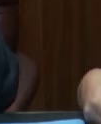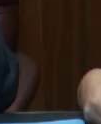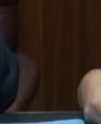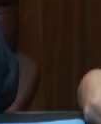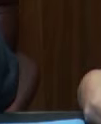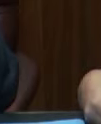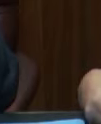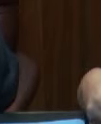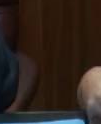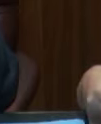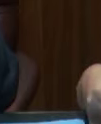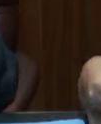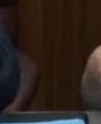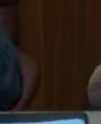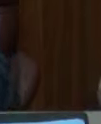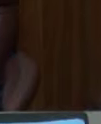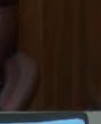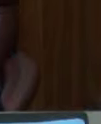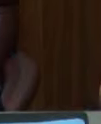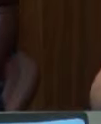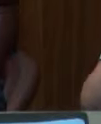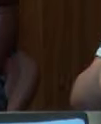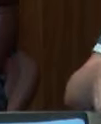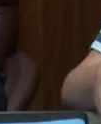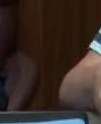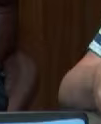its attorney, in fact, and for other purposes.